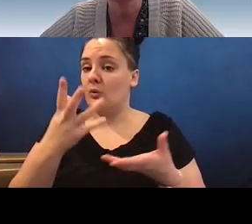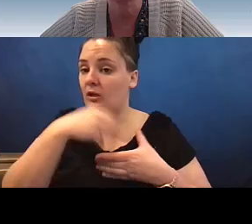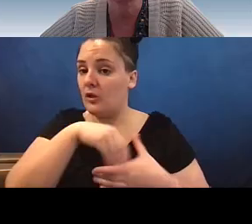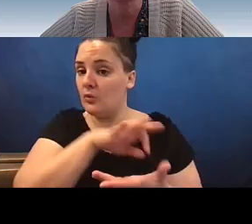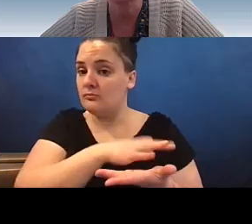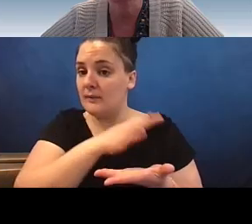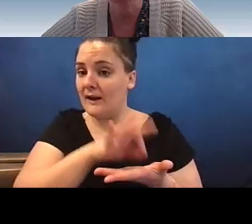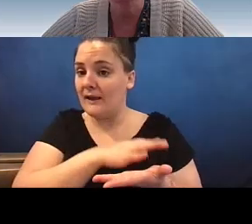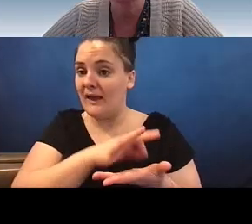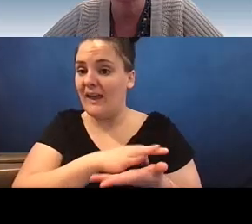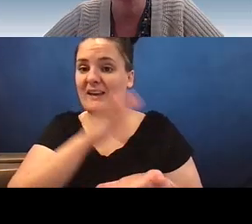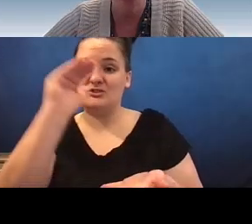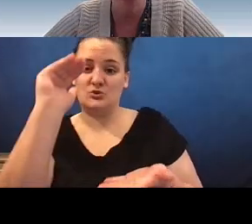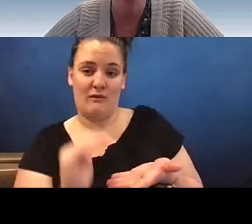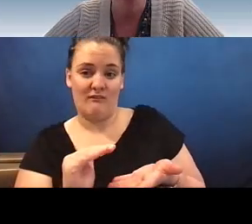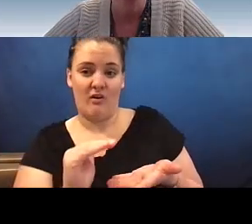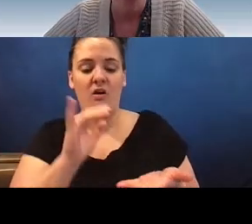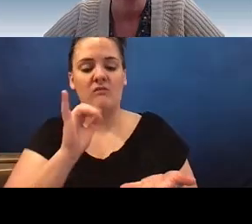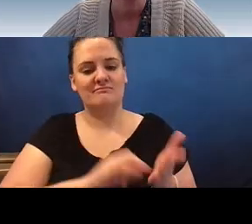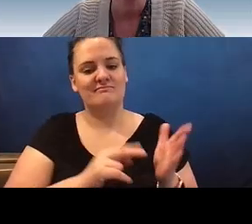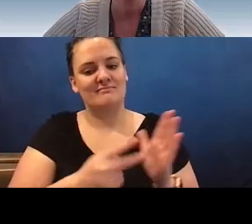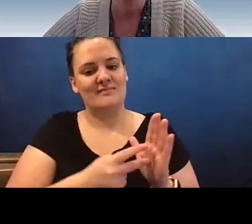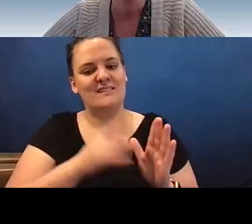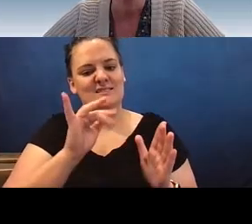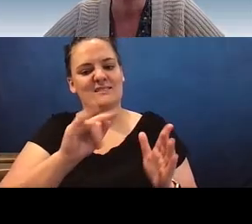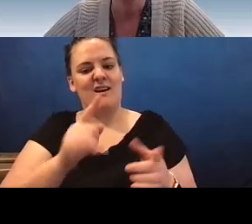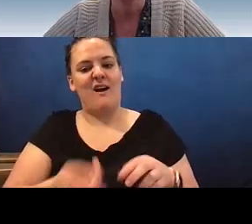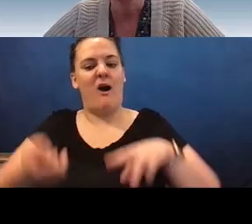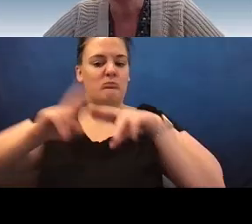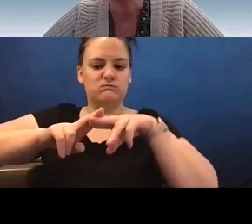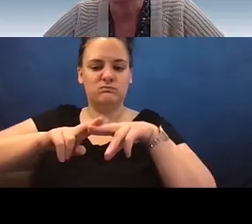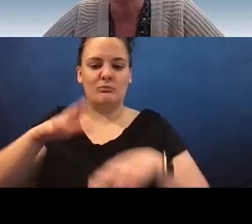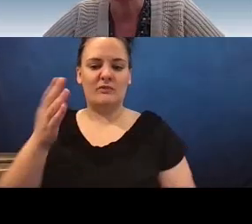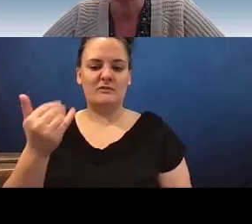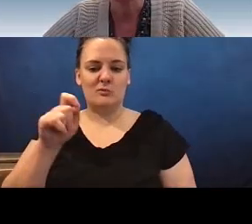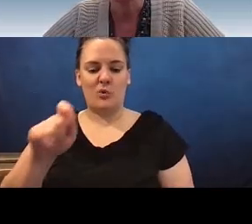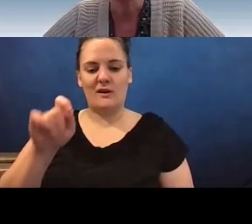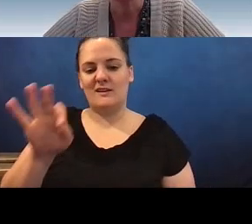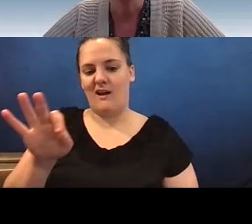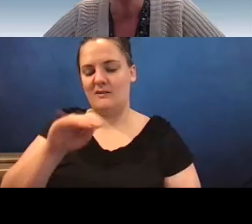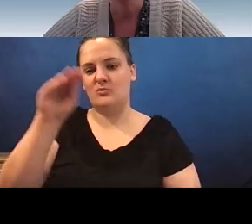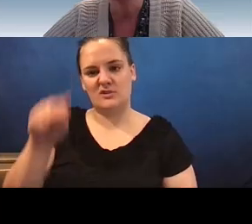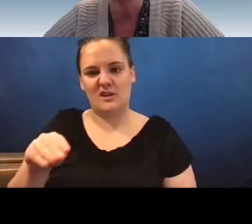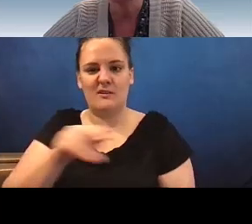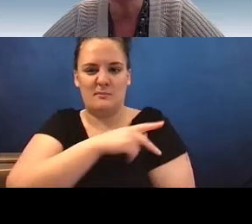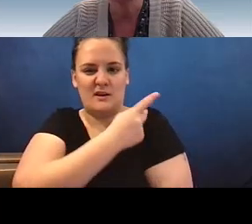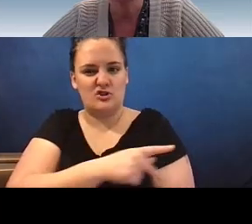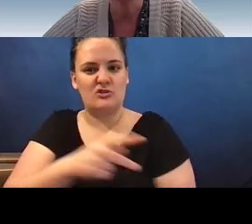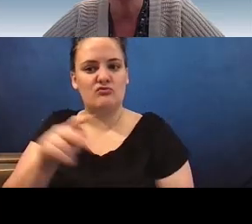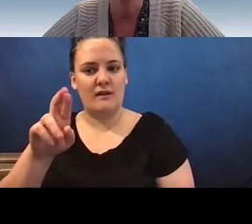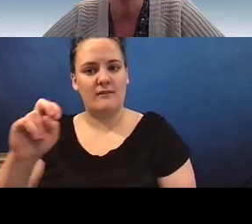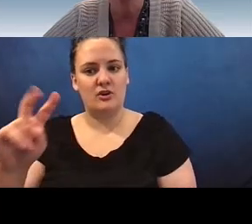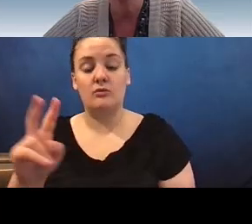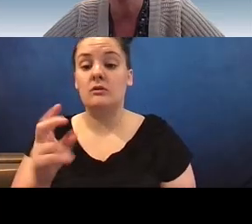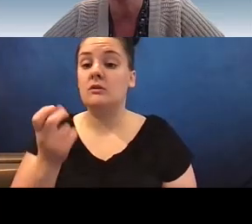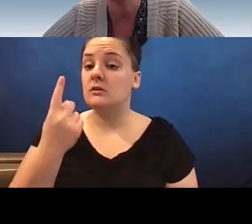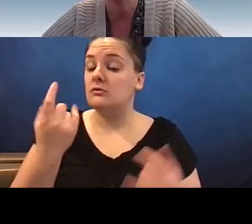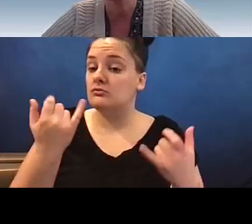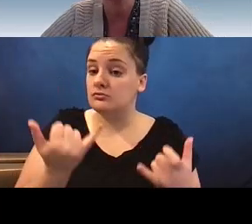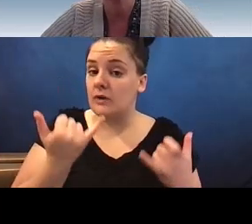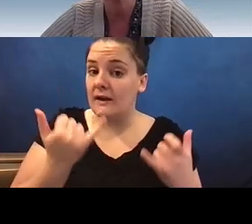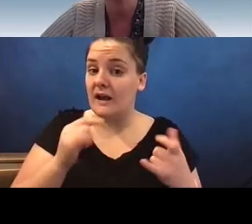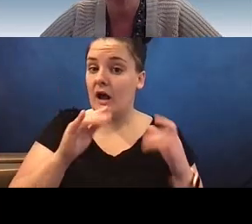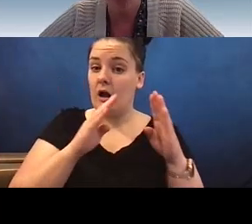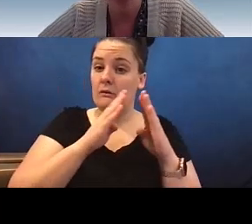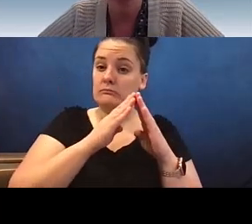to 15.9% of patient revenues. As you can see in this sort of lighter blue section, currently the largest focus is